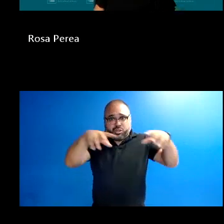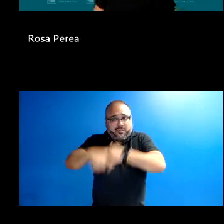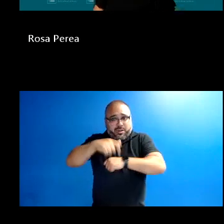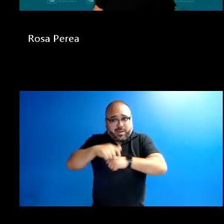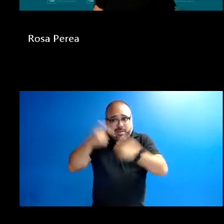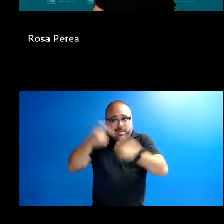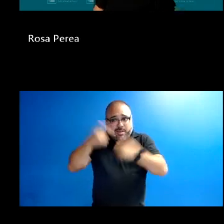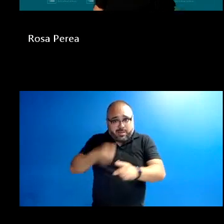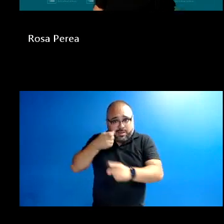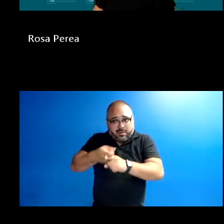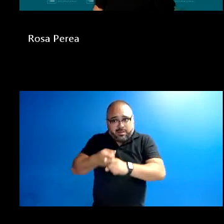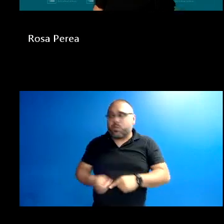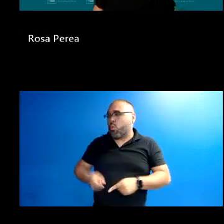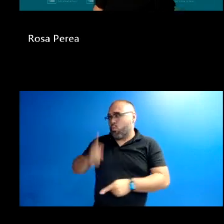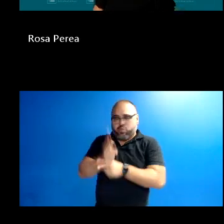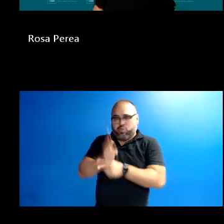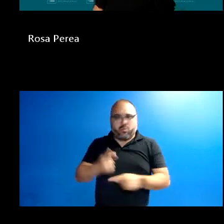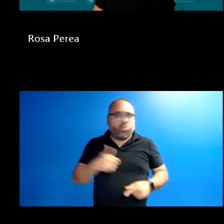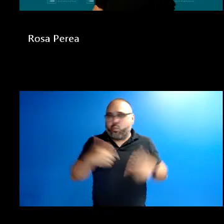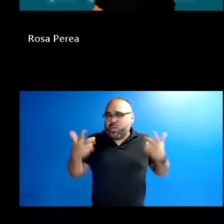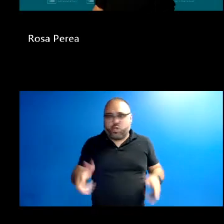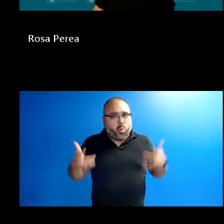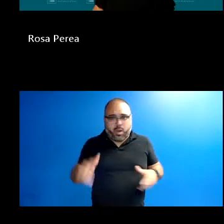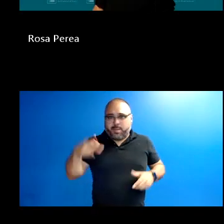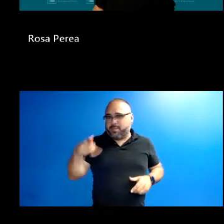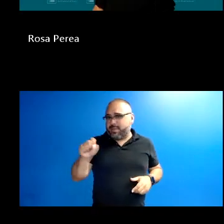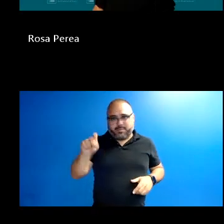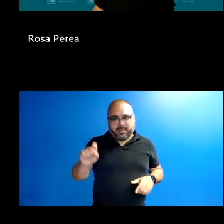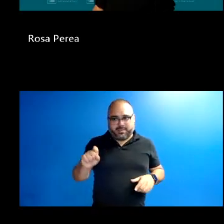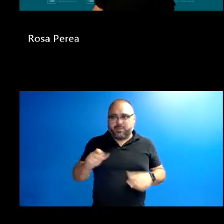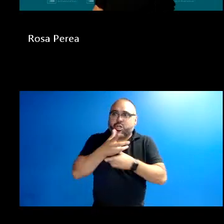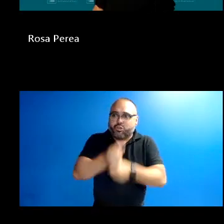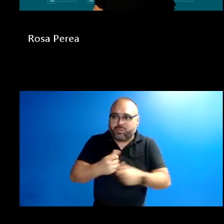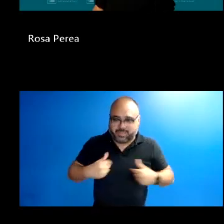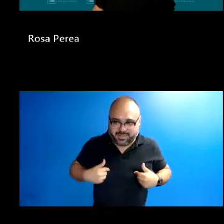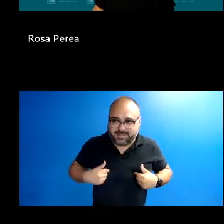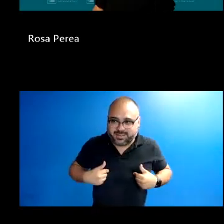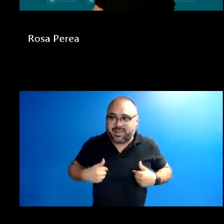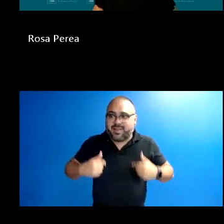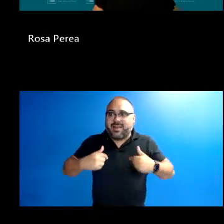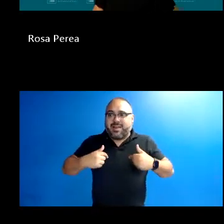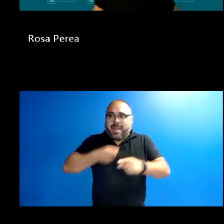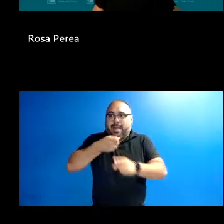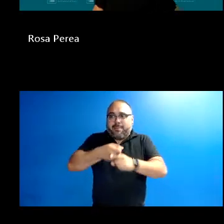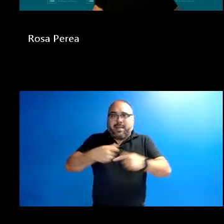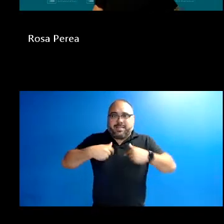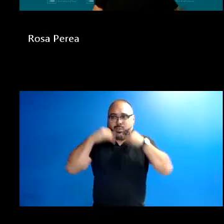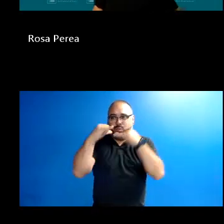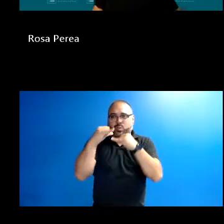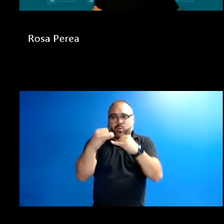So yeah, we don't want to do PSPS. Believe me, it is very difficult to